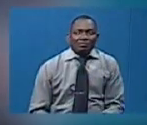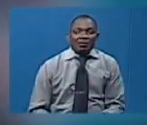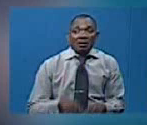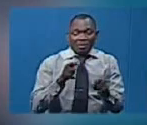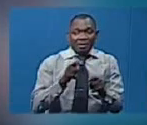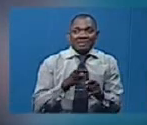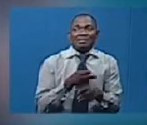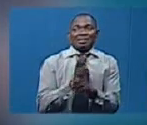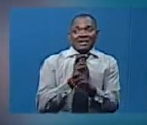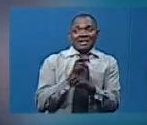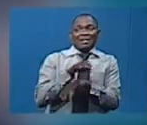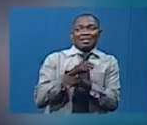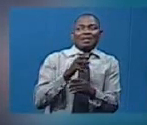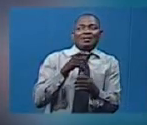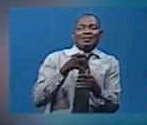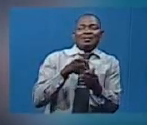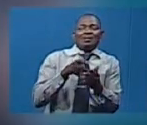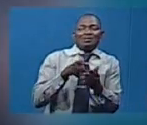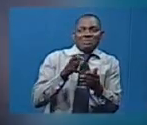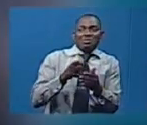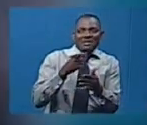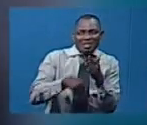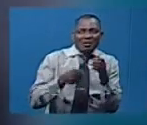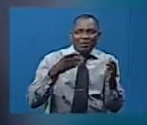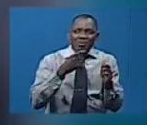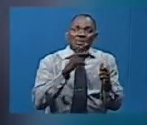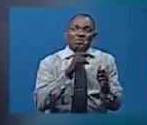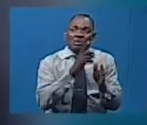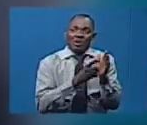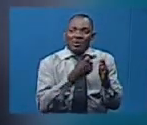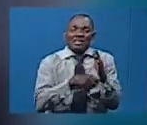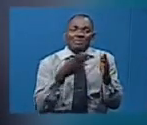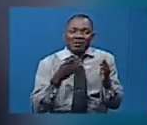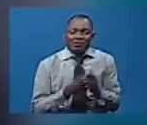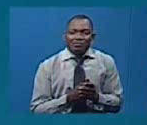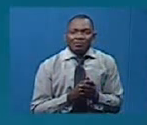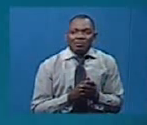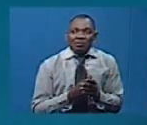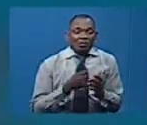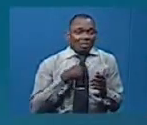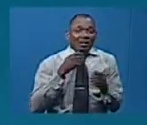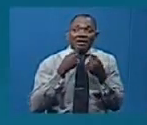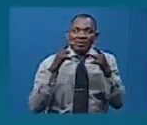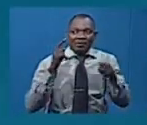Oh, say we'll be foul. If you are 1 hour, and I say, or do you go for your medicine?